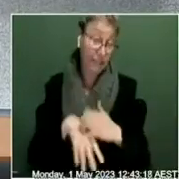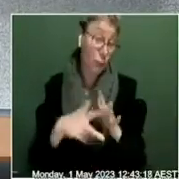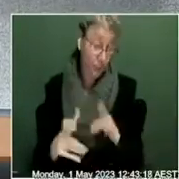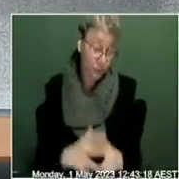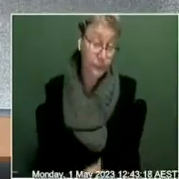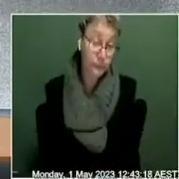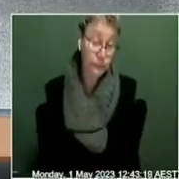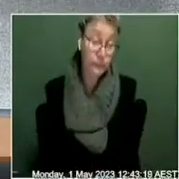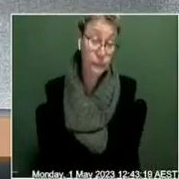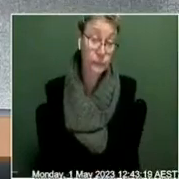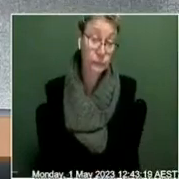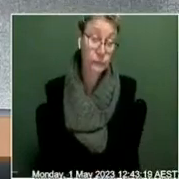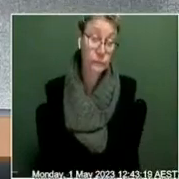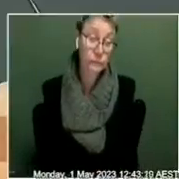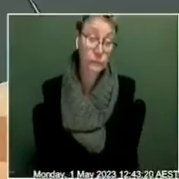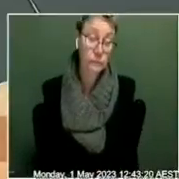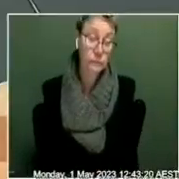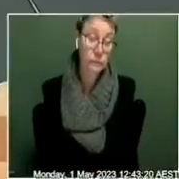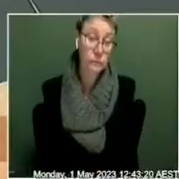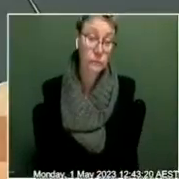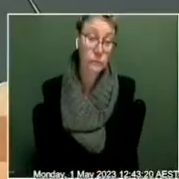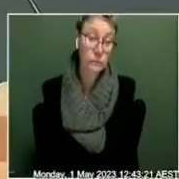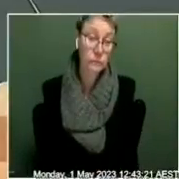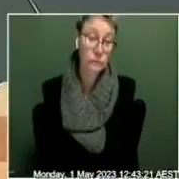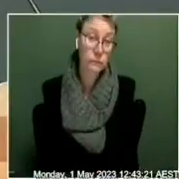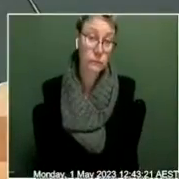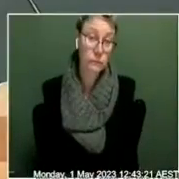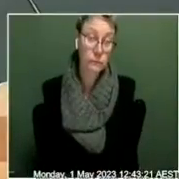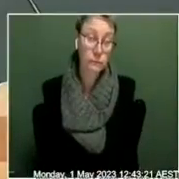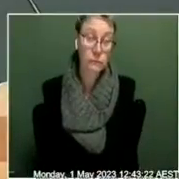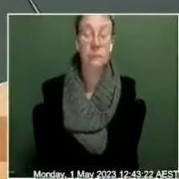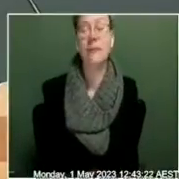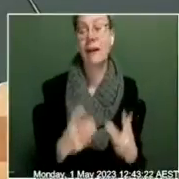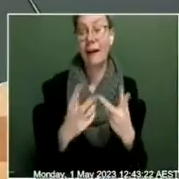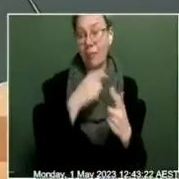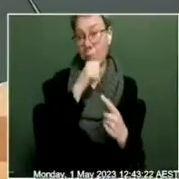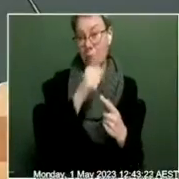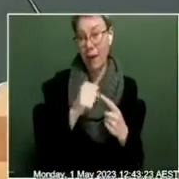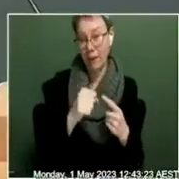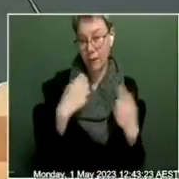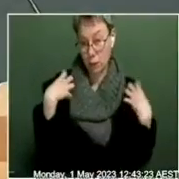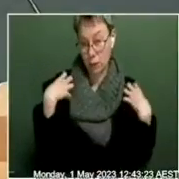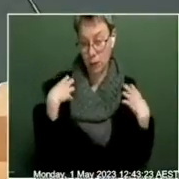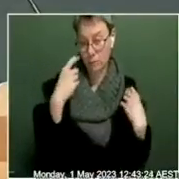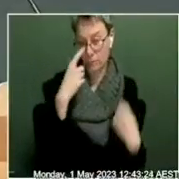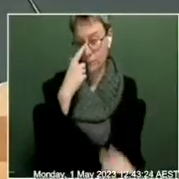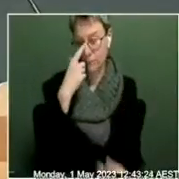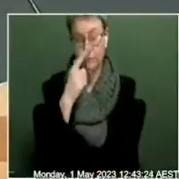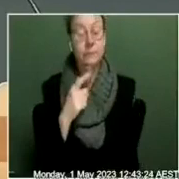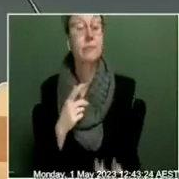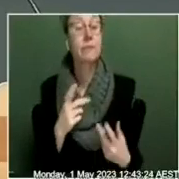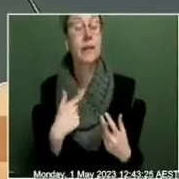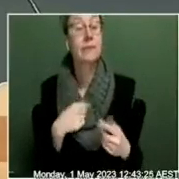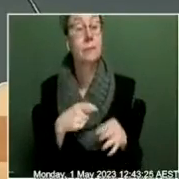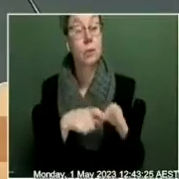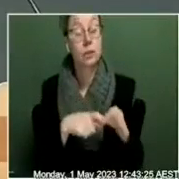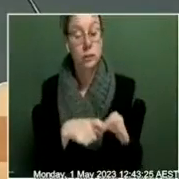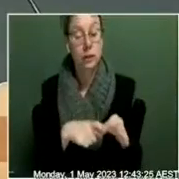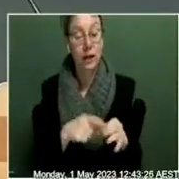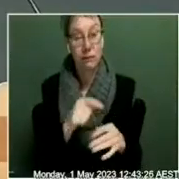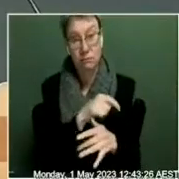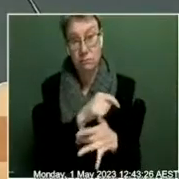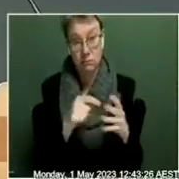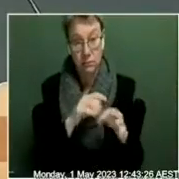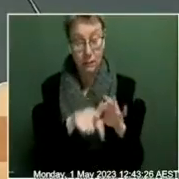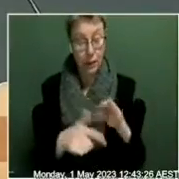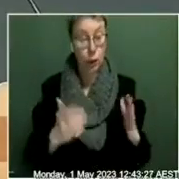Firstly, a series of questions about human rights. I believe I know the answers to these questions, but I just want to get them on the record.